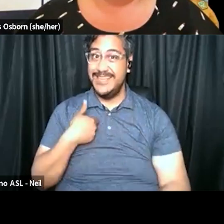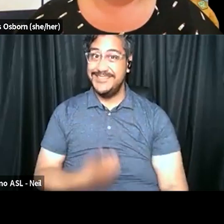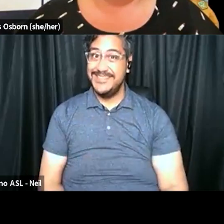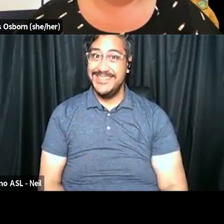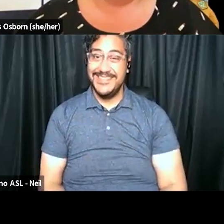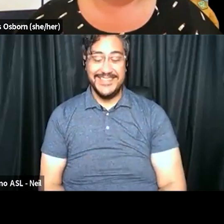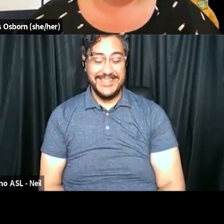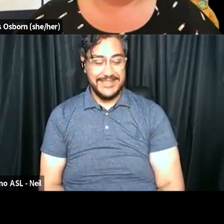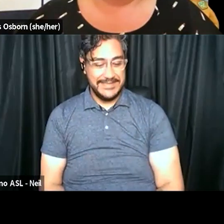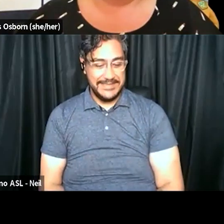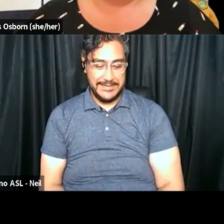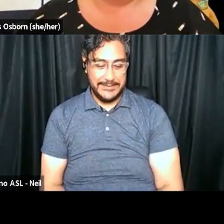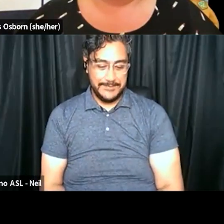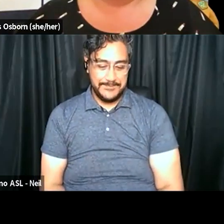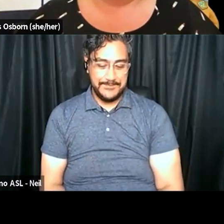And